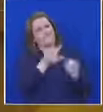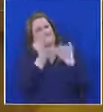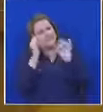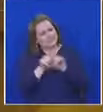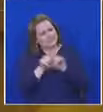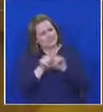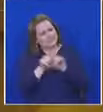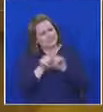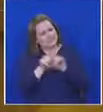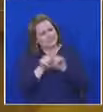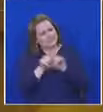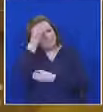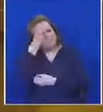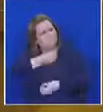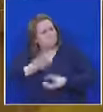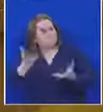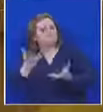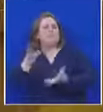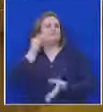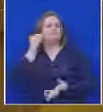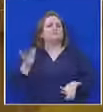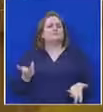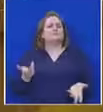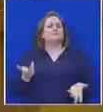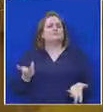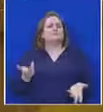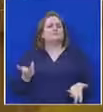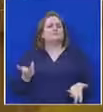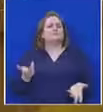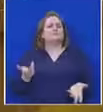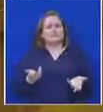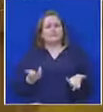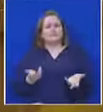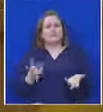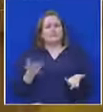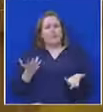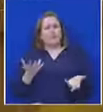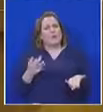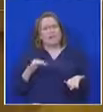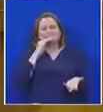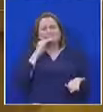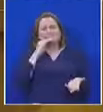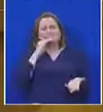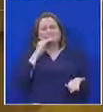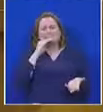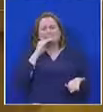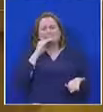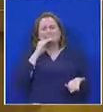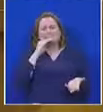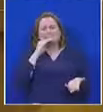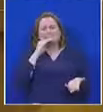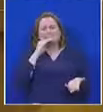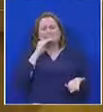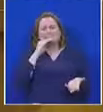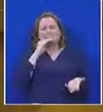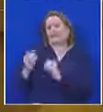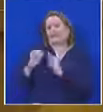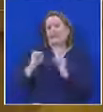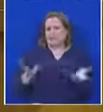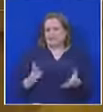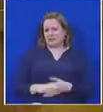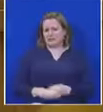share experiences. There won't be a problem in terms of how. So it's a sensible, basic logic that we must apply to, and then we'll take it from there.